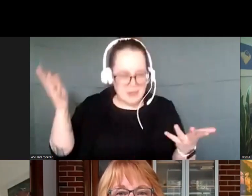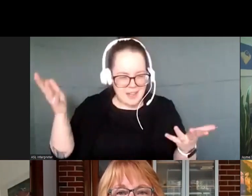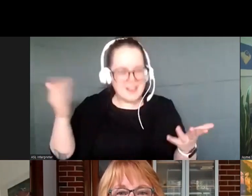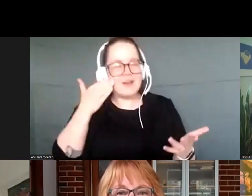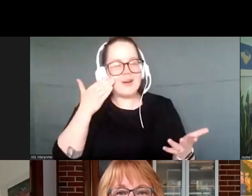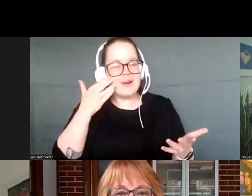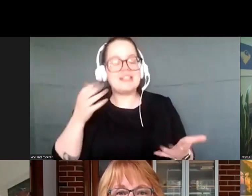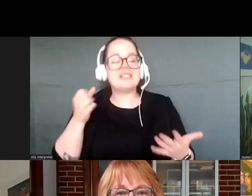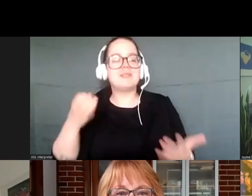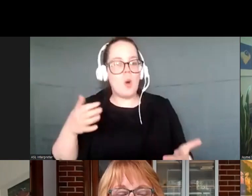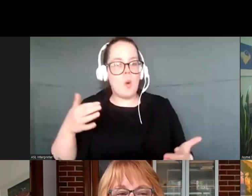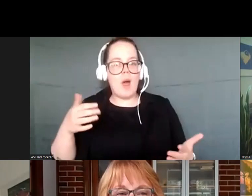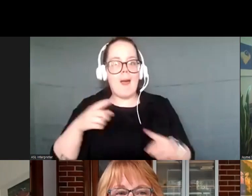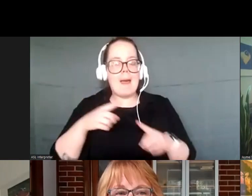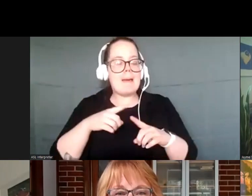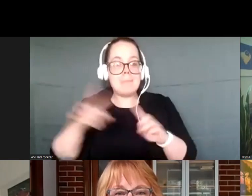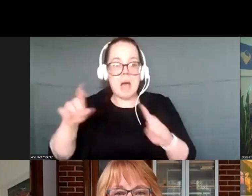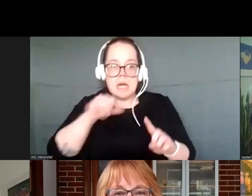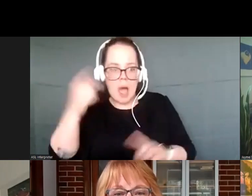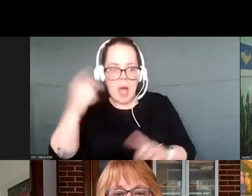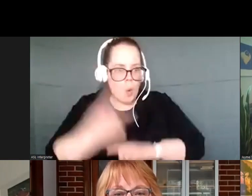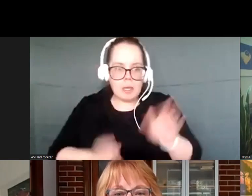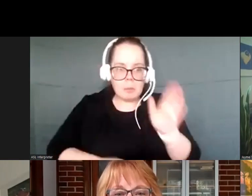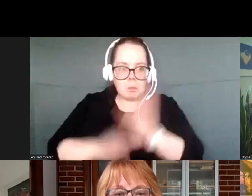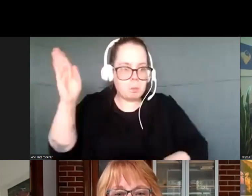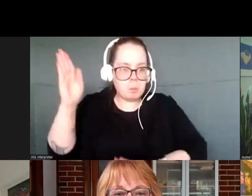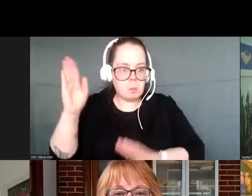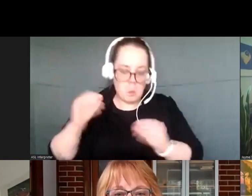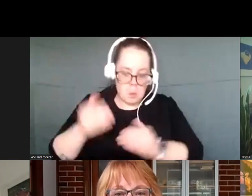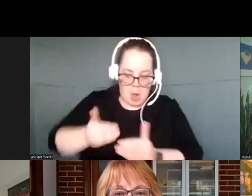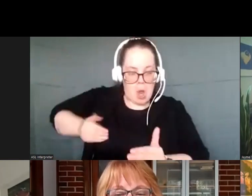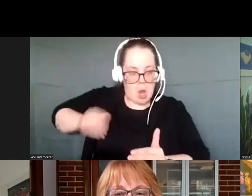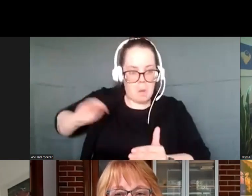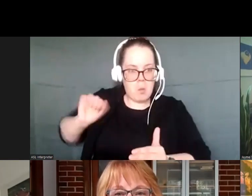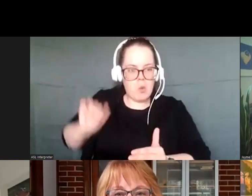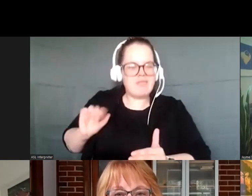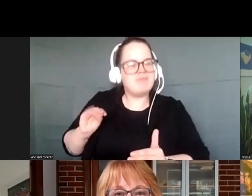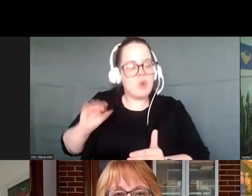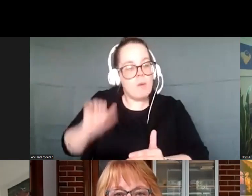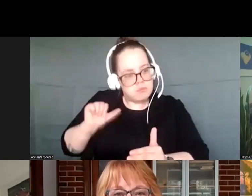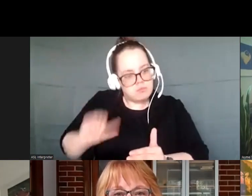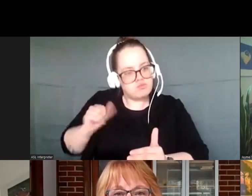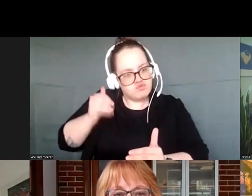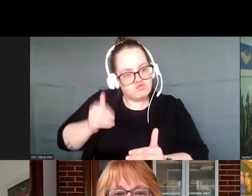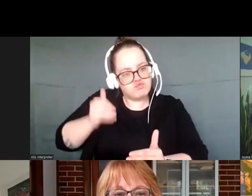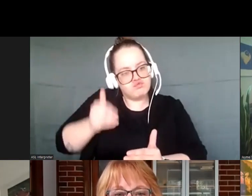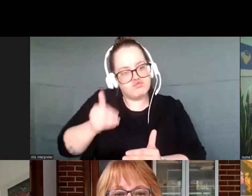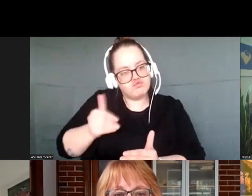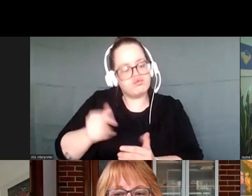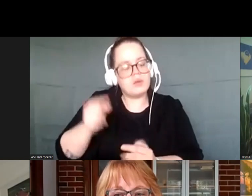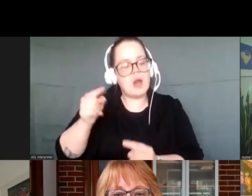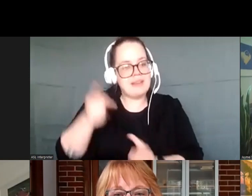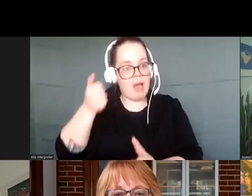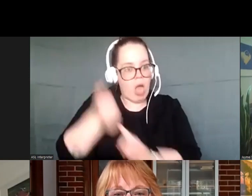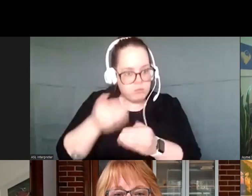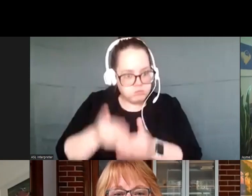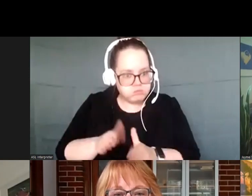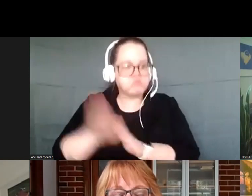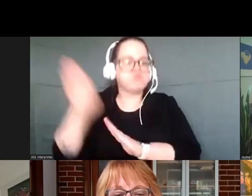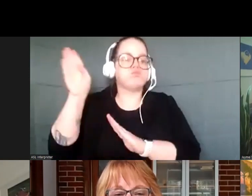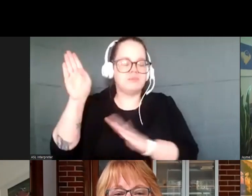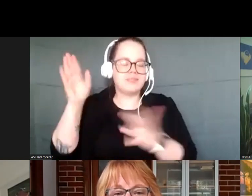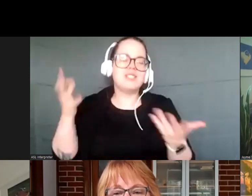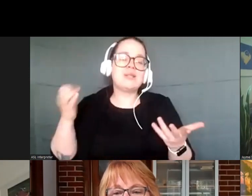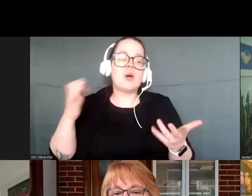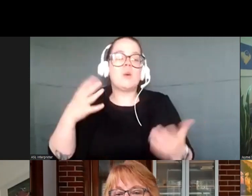towards that. And a lot of no's along the way. And so just speaking from my own personal experience to encourage all artists